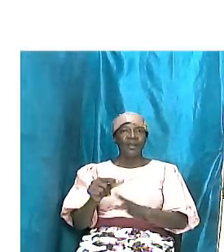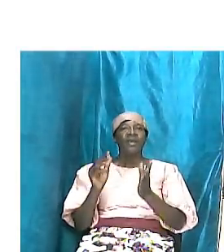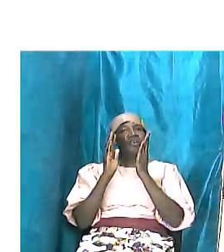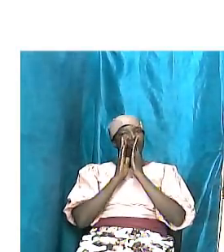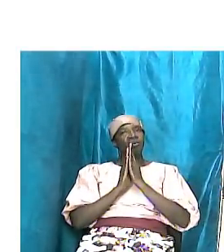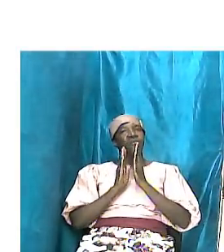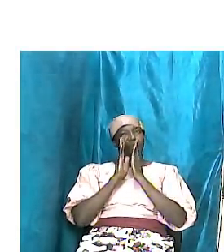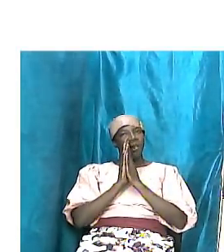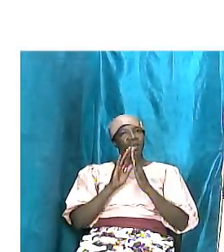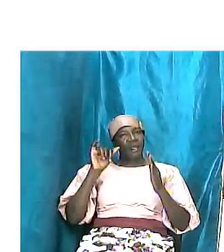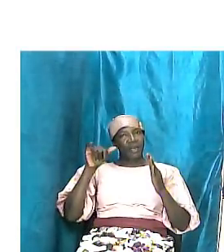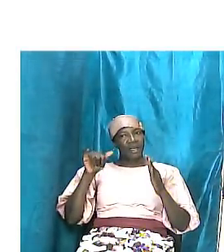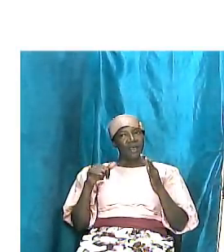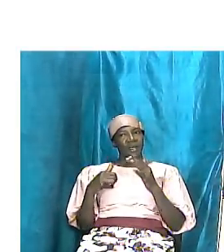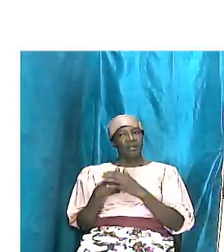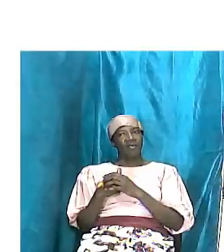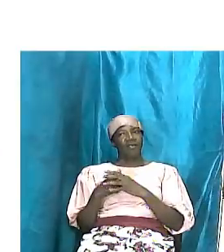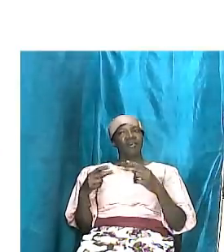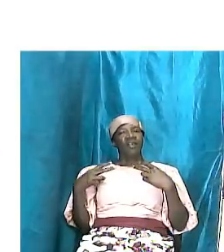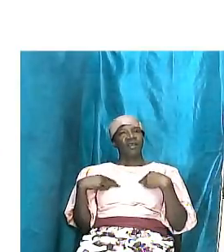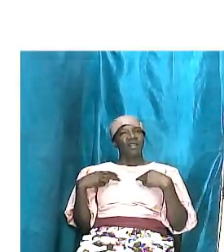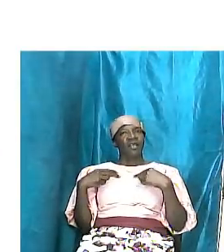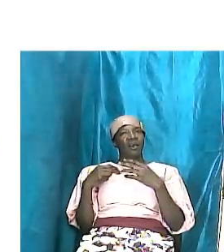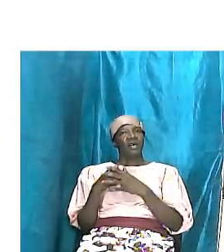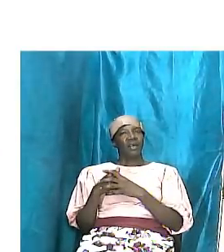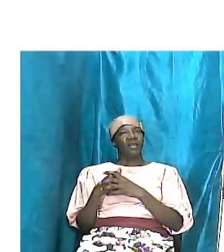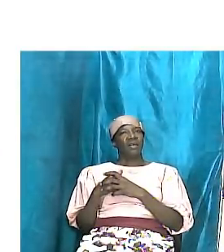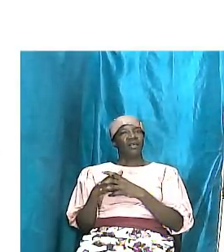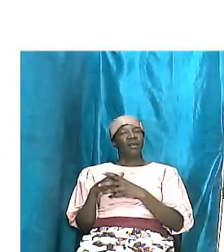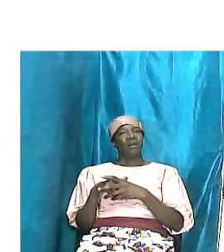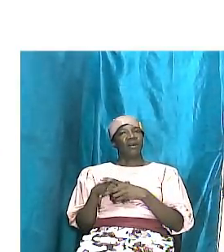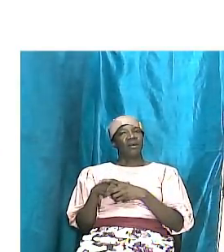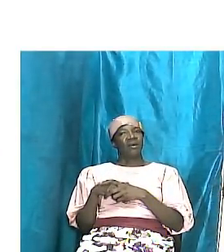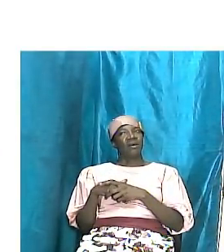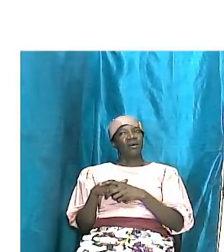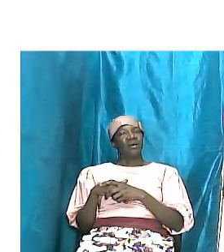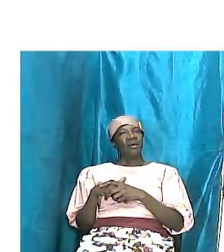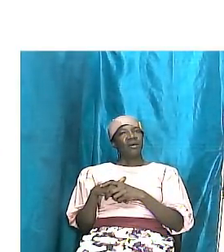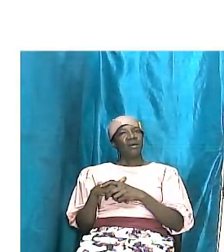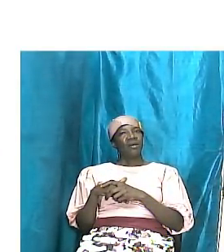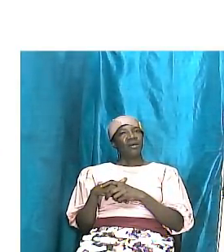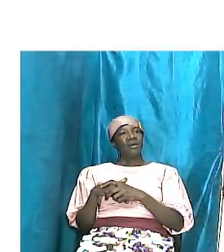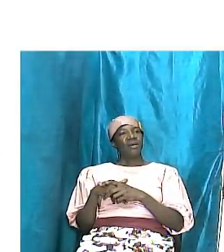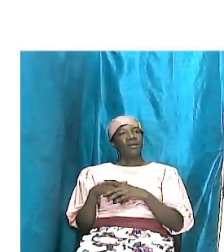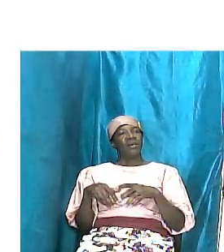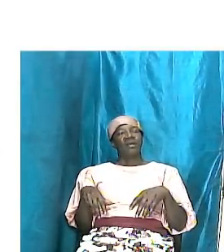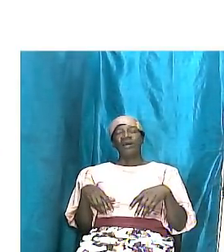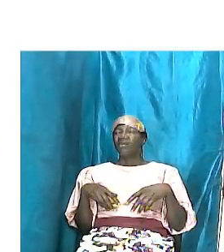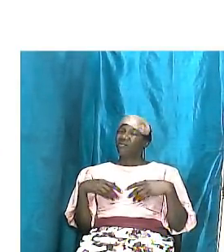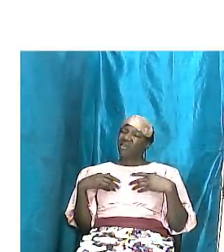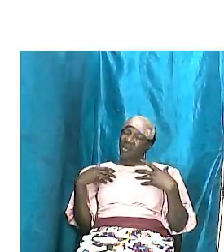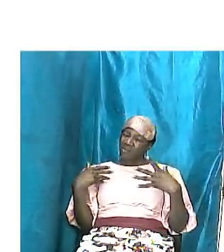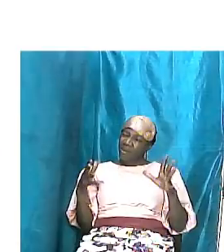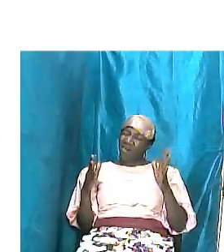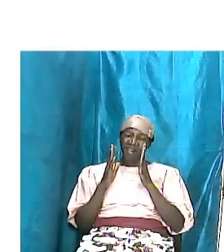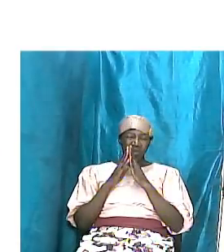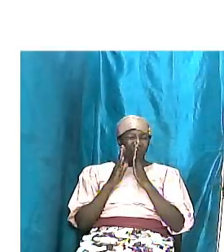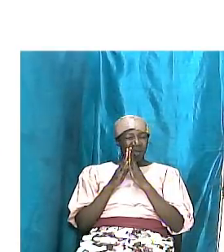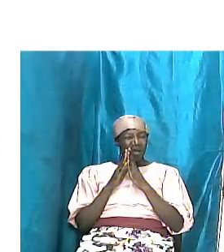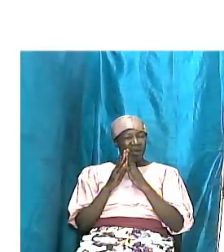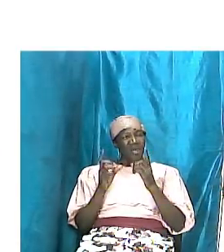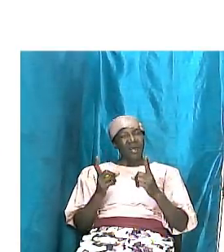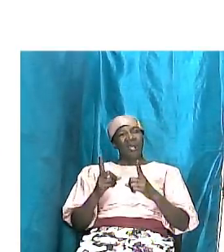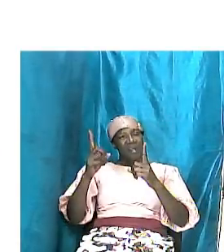indeed, they had, you know, after a while, they went and they prayed, and the disciples fell